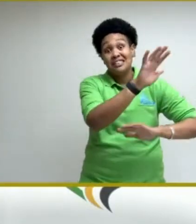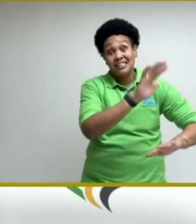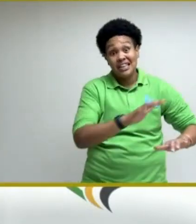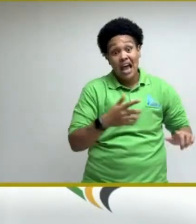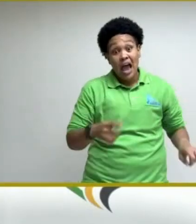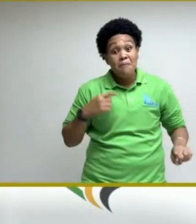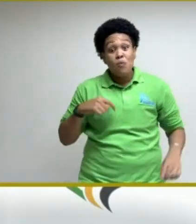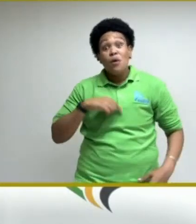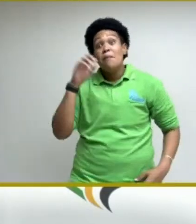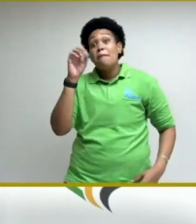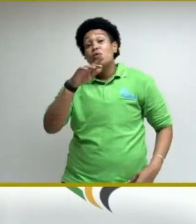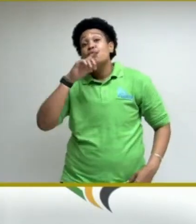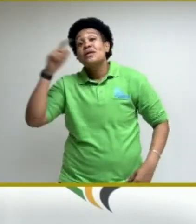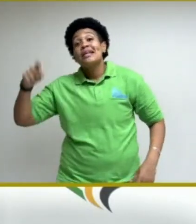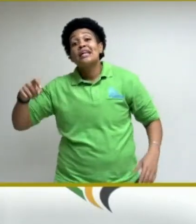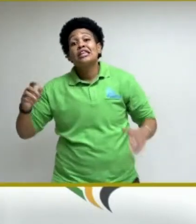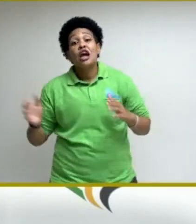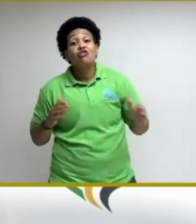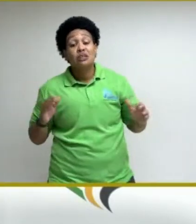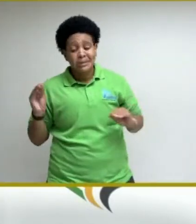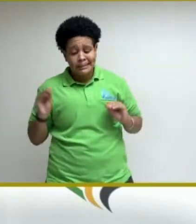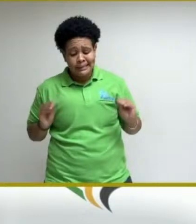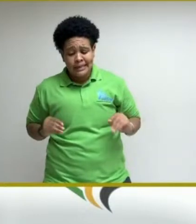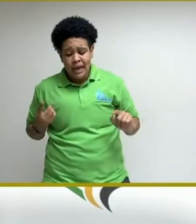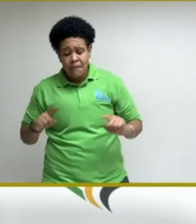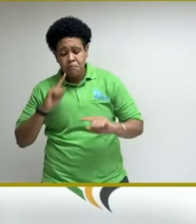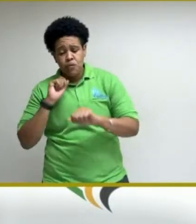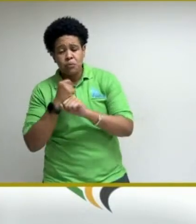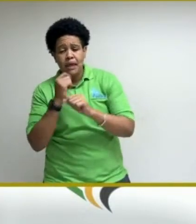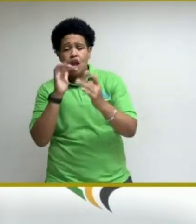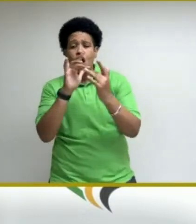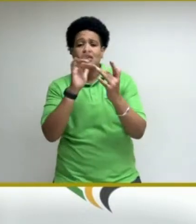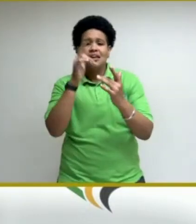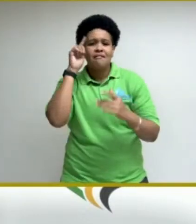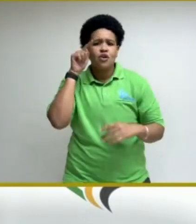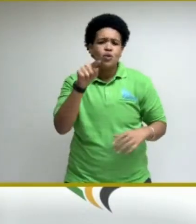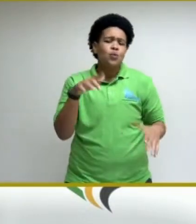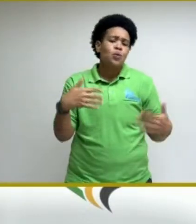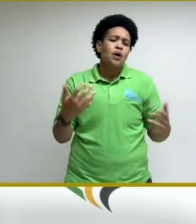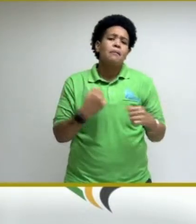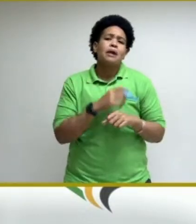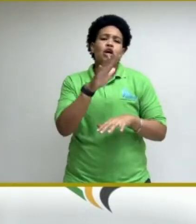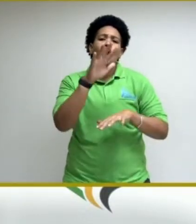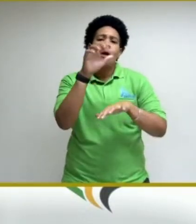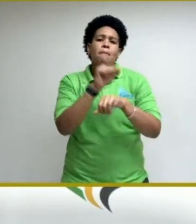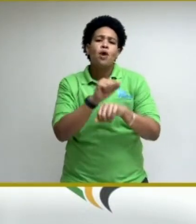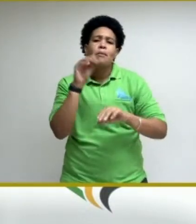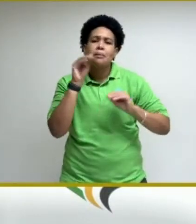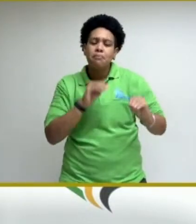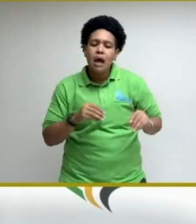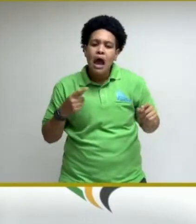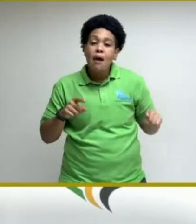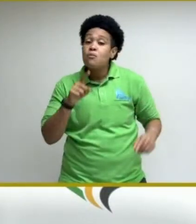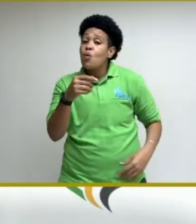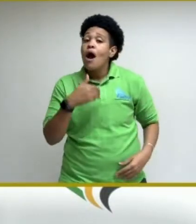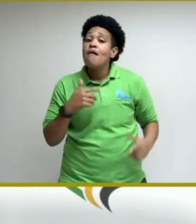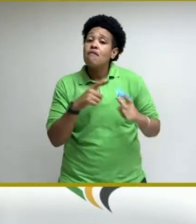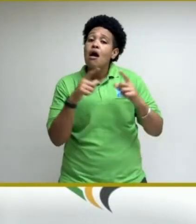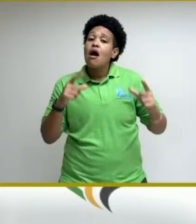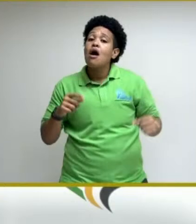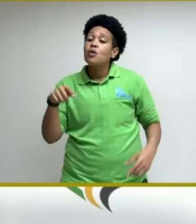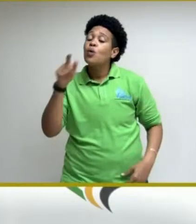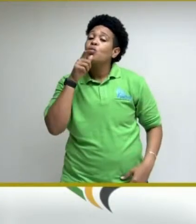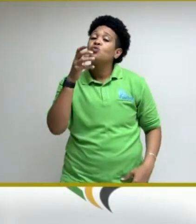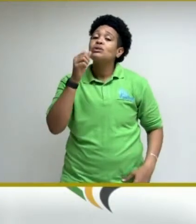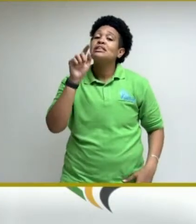we're putting the necessary arrangements in place to make contact, for you to make your appointments. You have a card, those who have